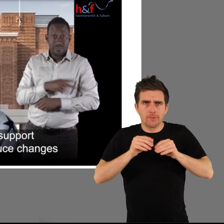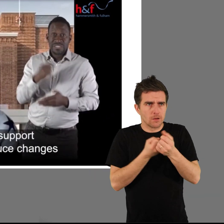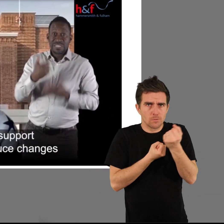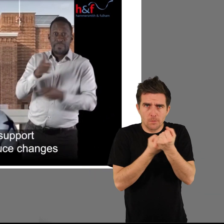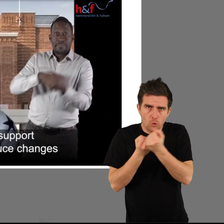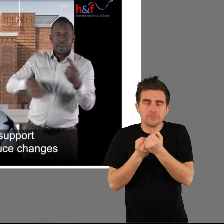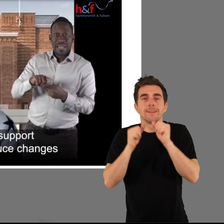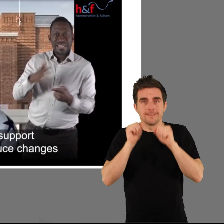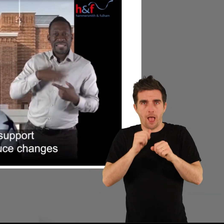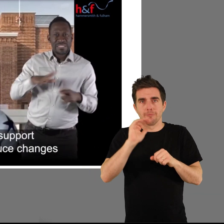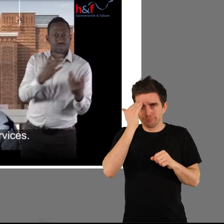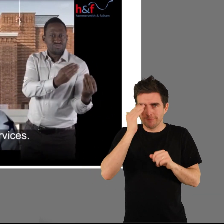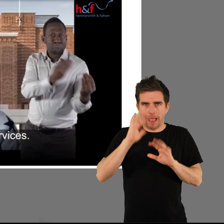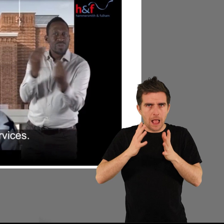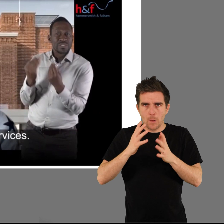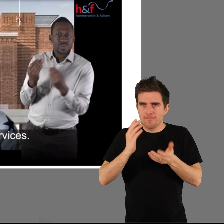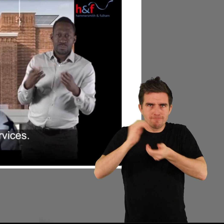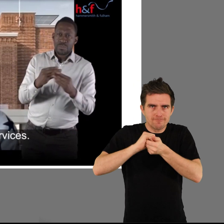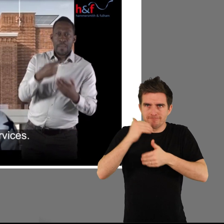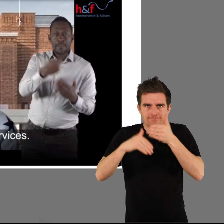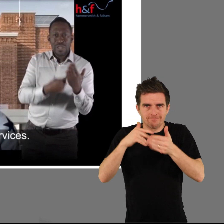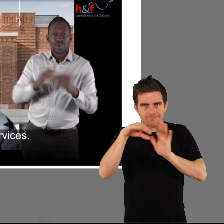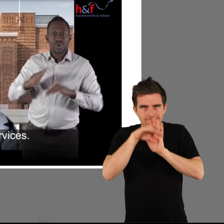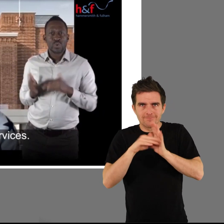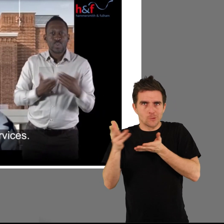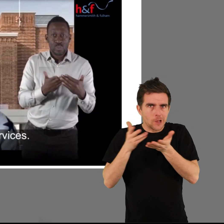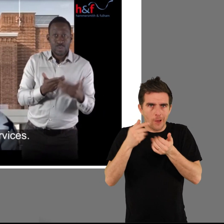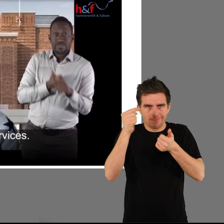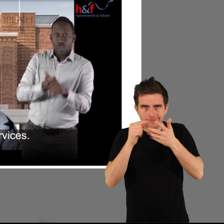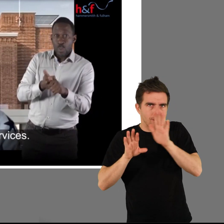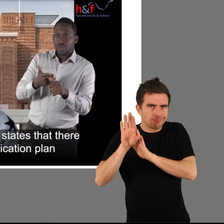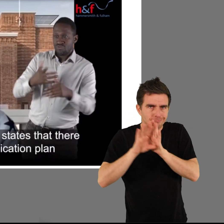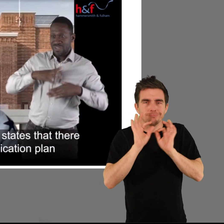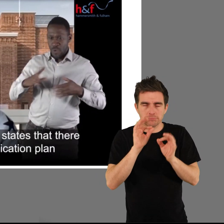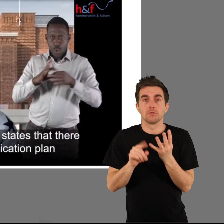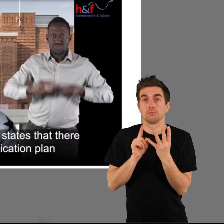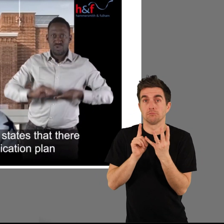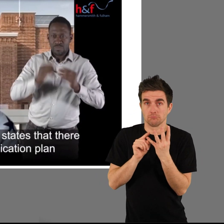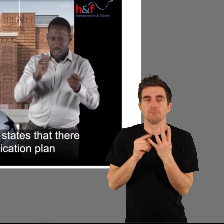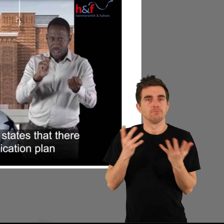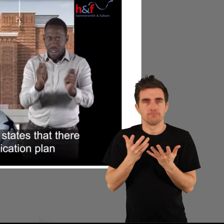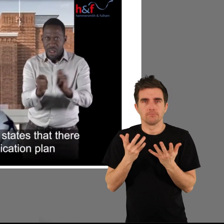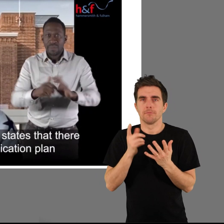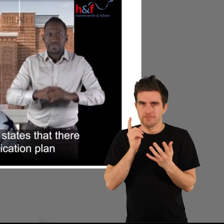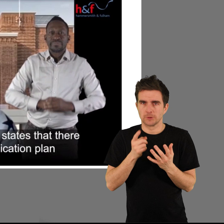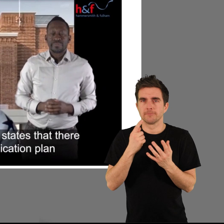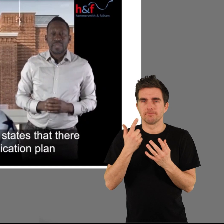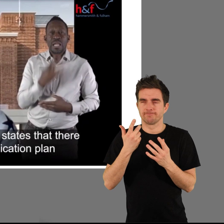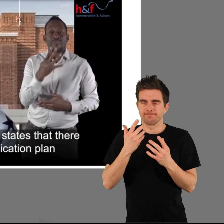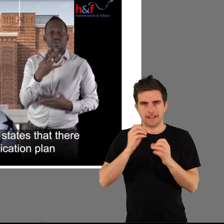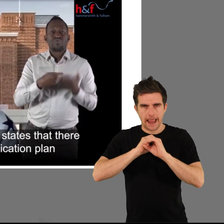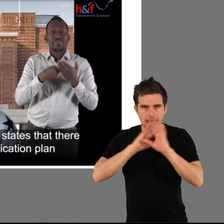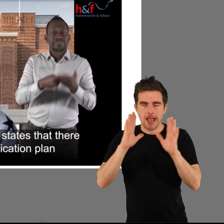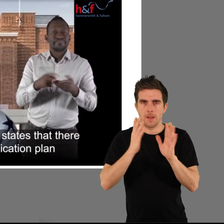to be ready to co-produce changes in policies and services. The fourth recommendation states that there needs to be